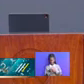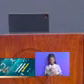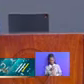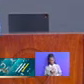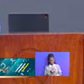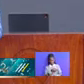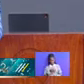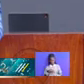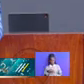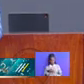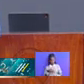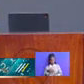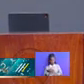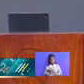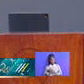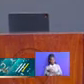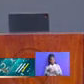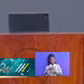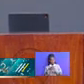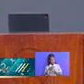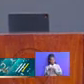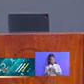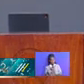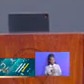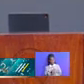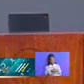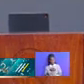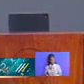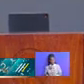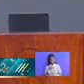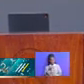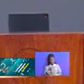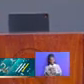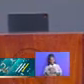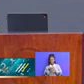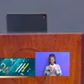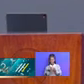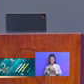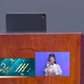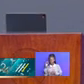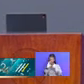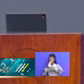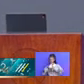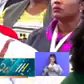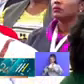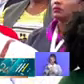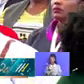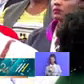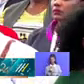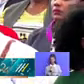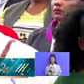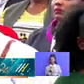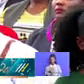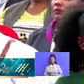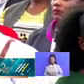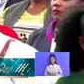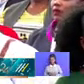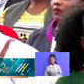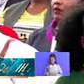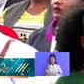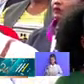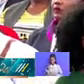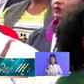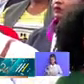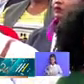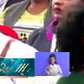Switzerland a nation like Switzerland is not a nation that go to church are you with